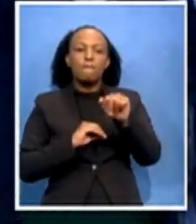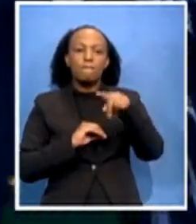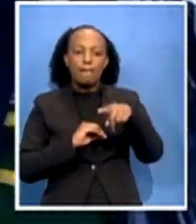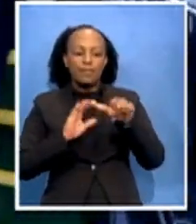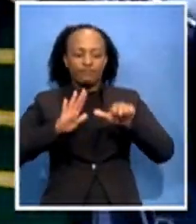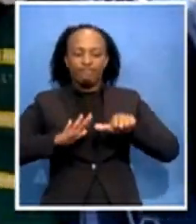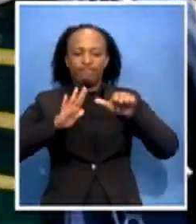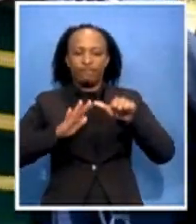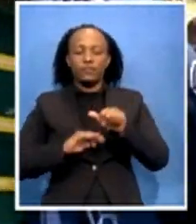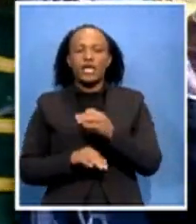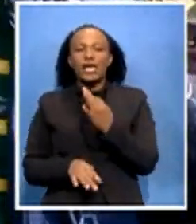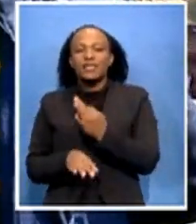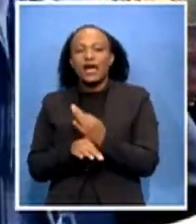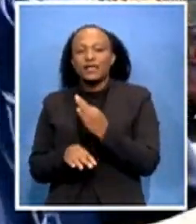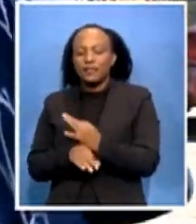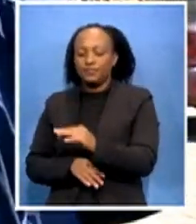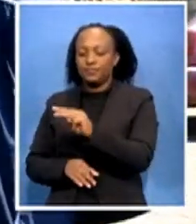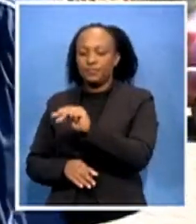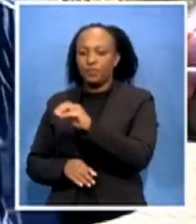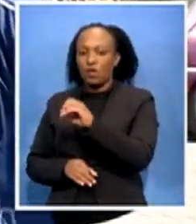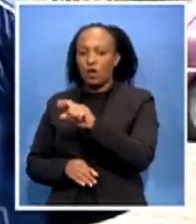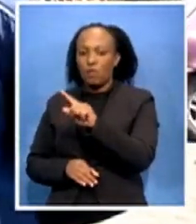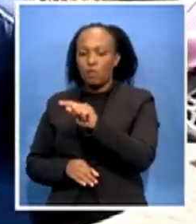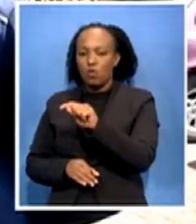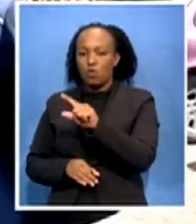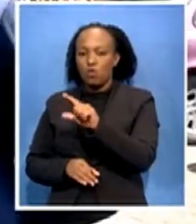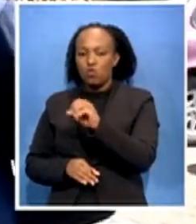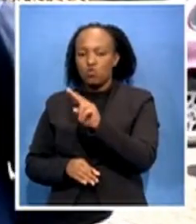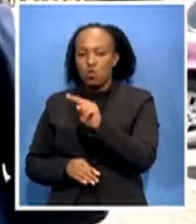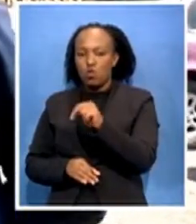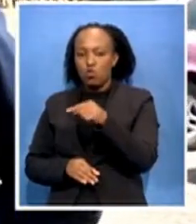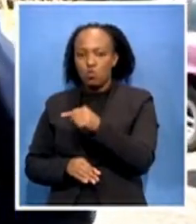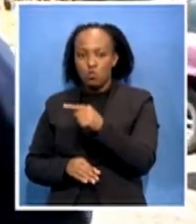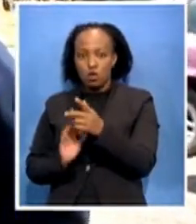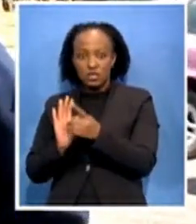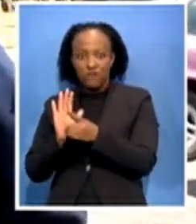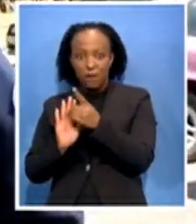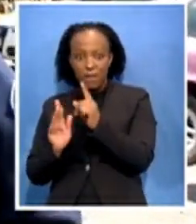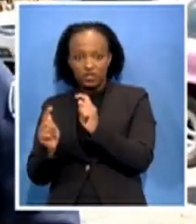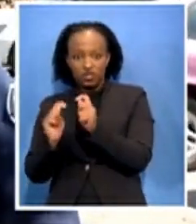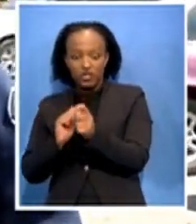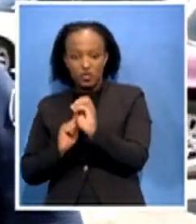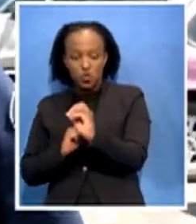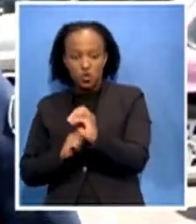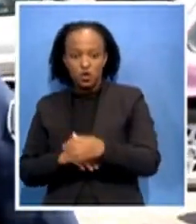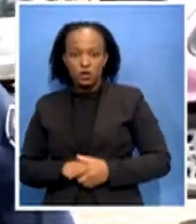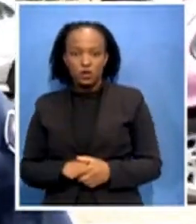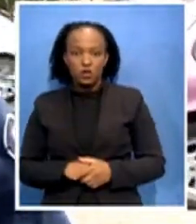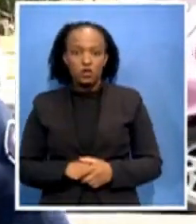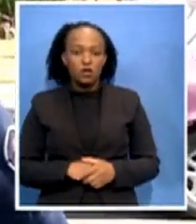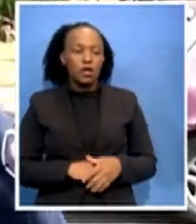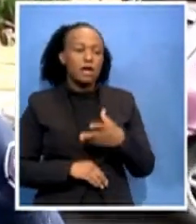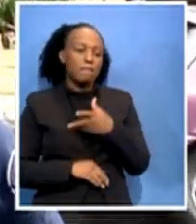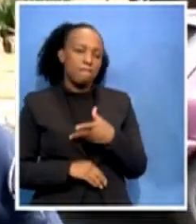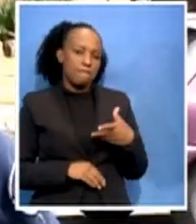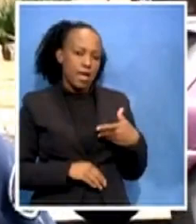us through. Is there any development since last year? I must categorically state clearly that there's